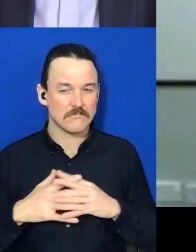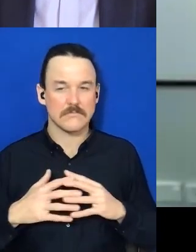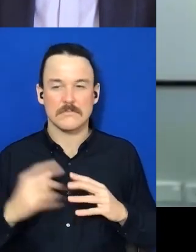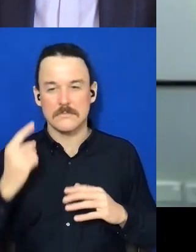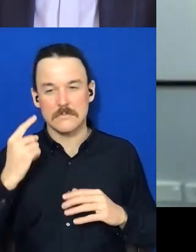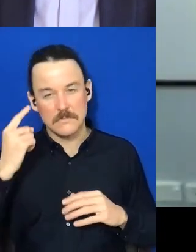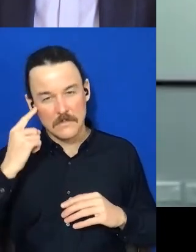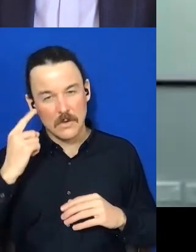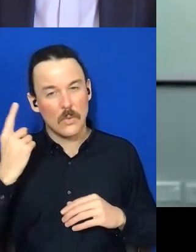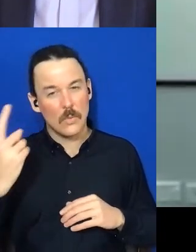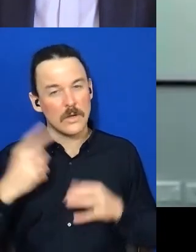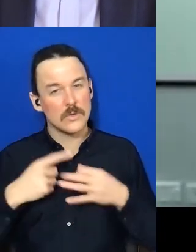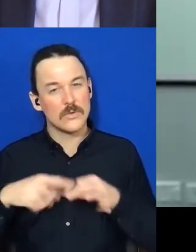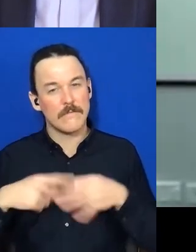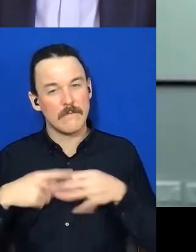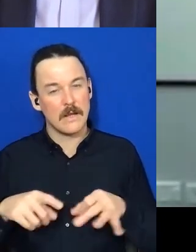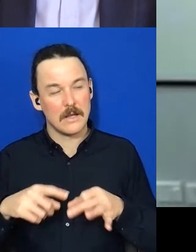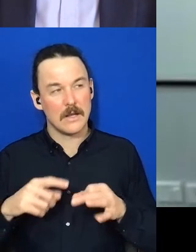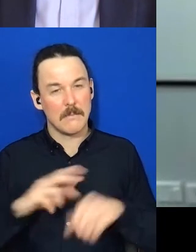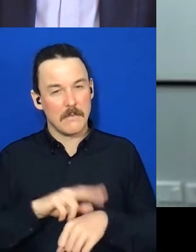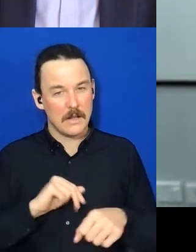done 12 months ago